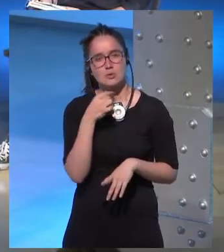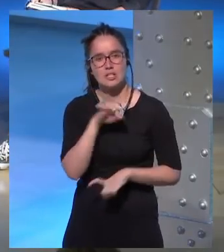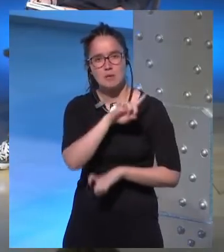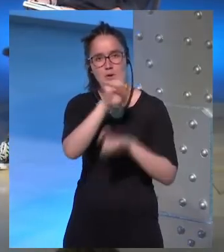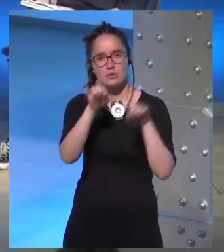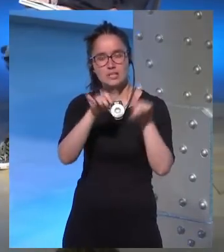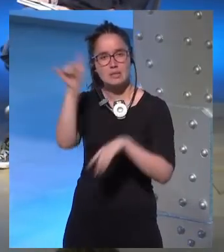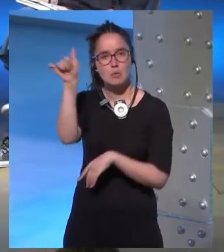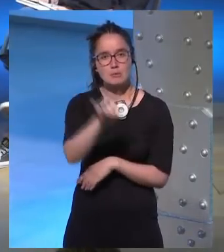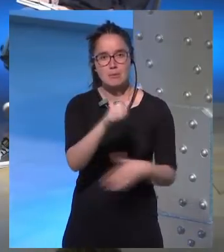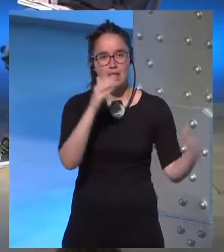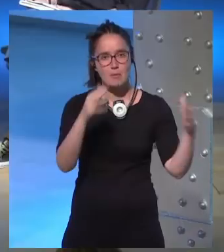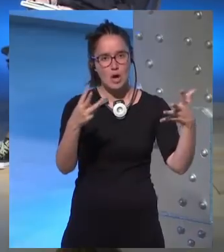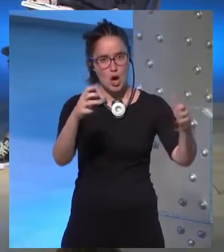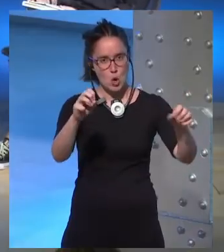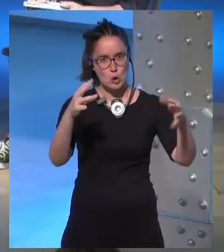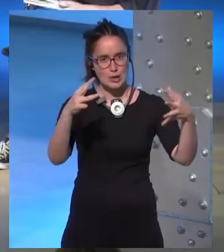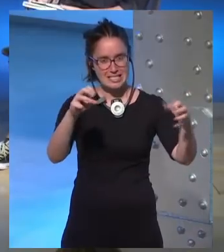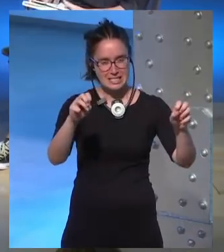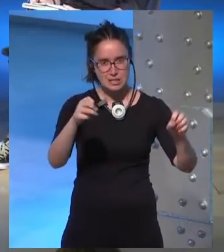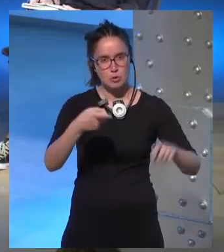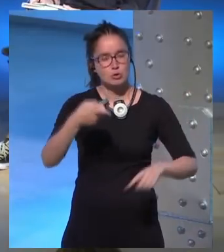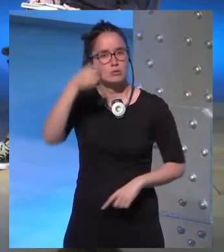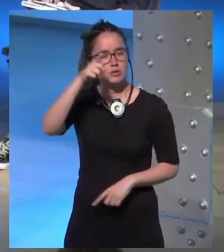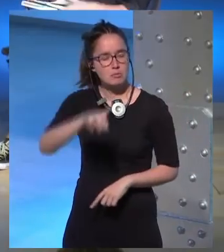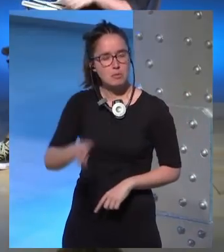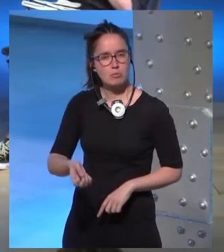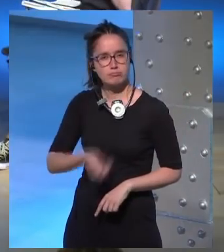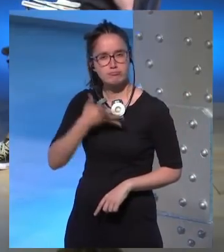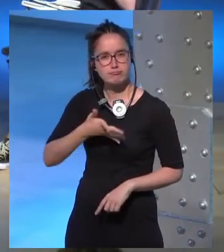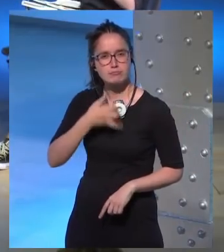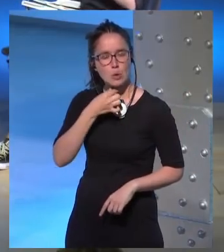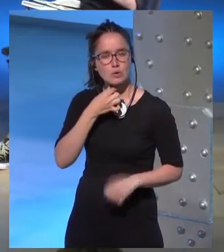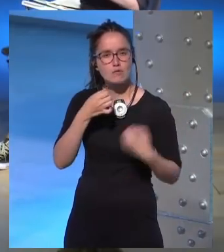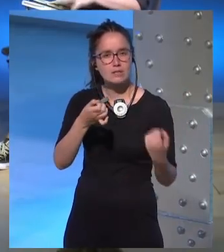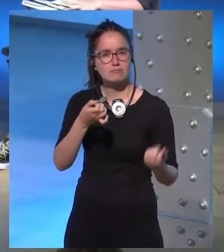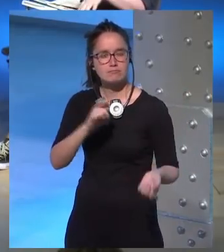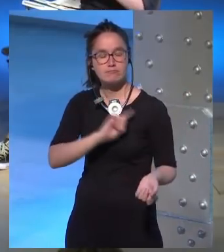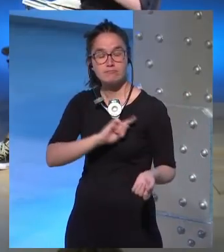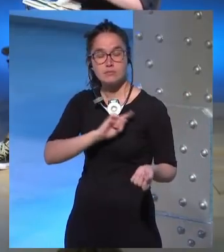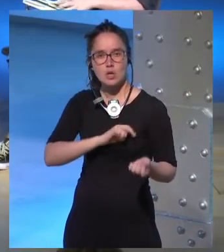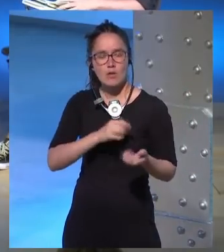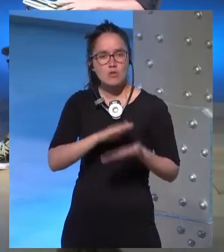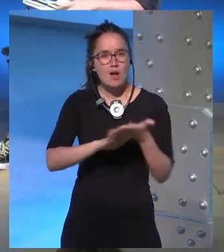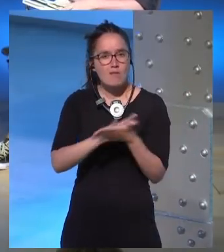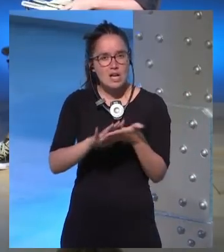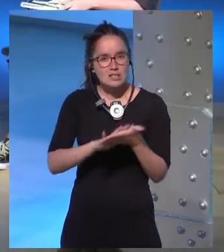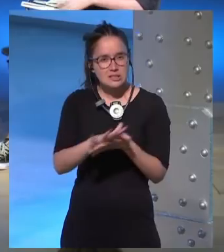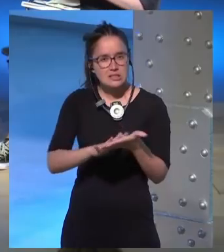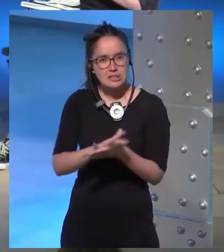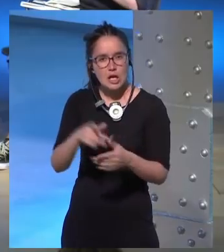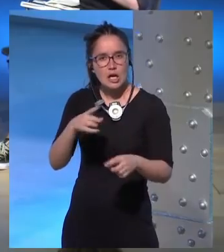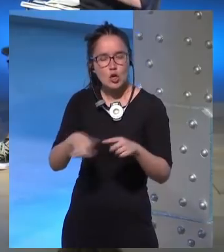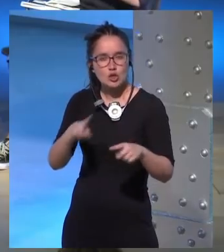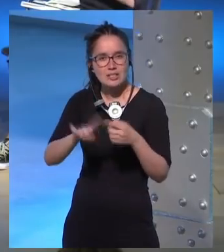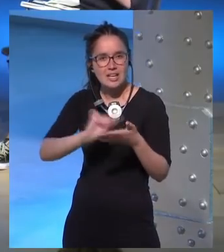I wanted to ask you about the films of the 80s, because I'm very fan of all those